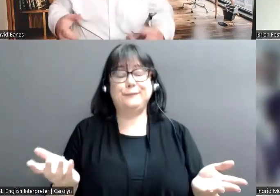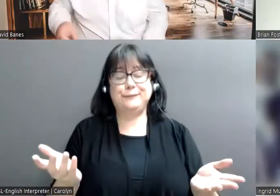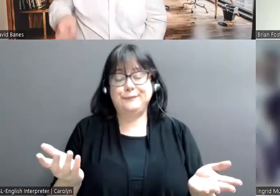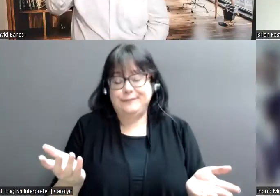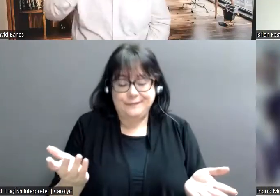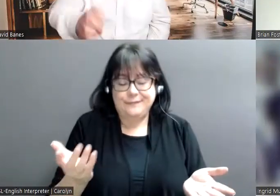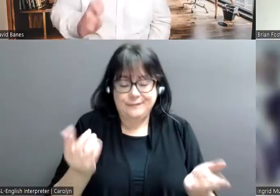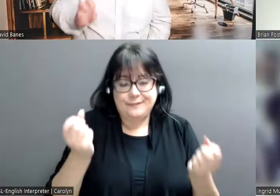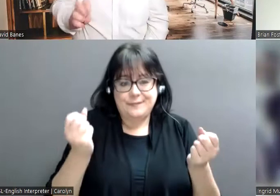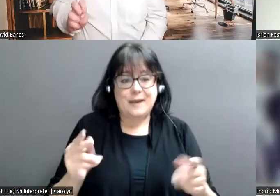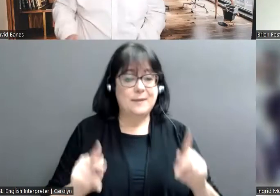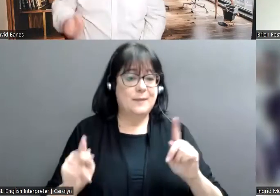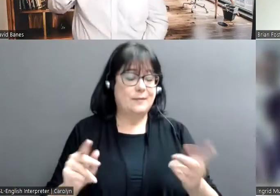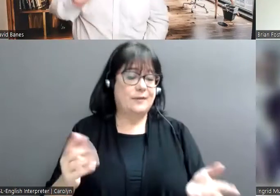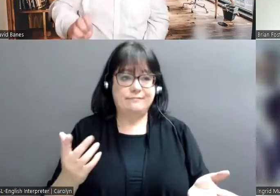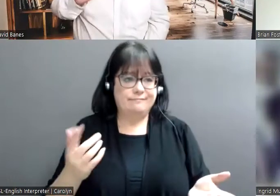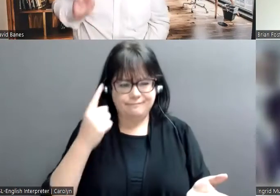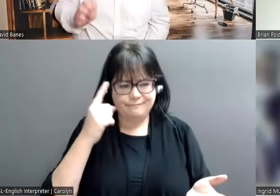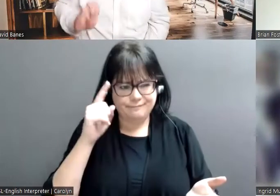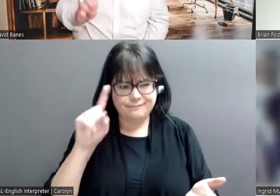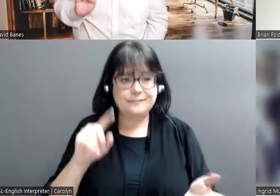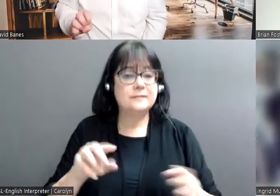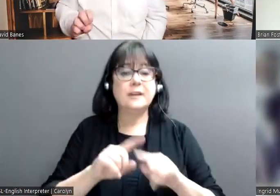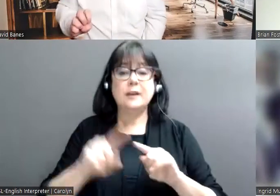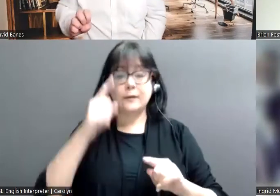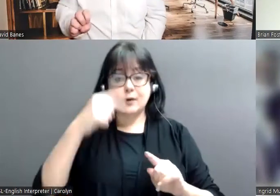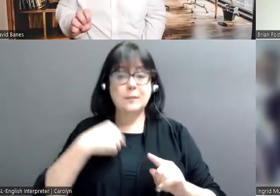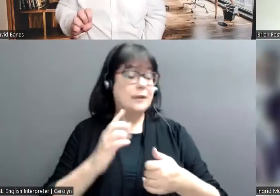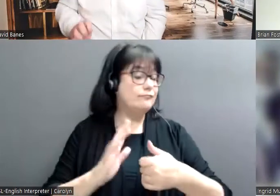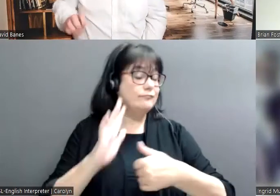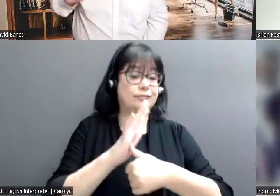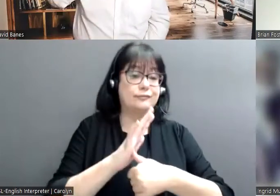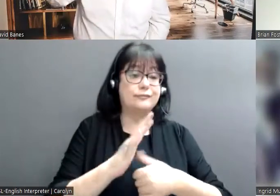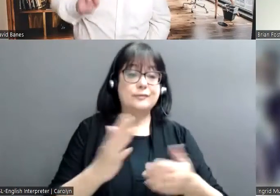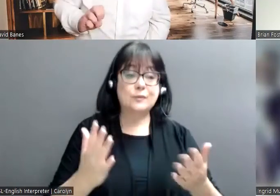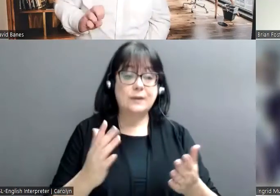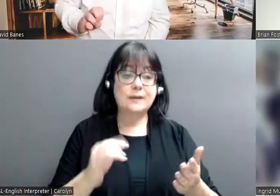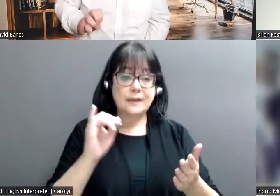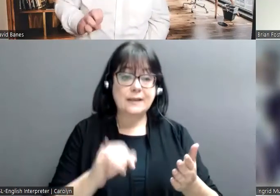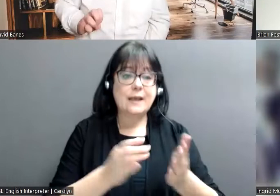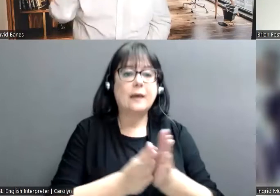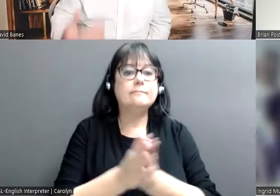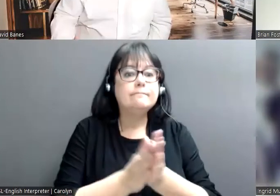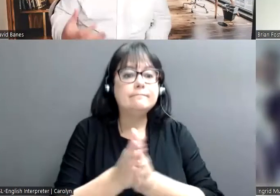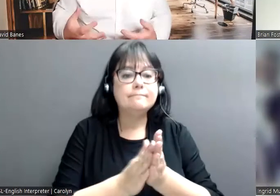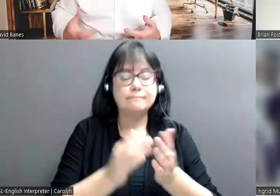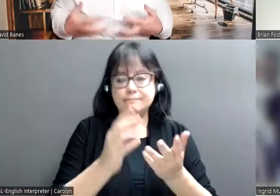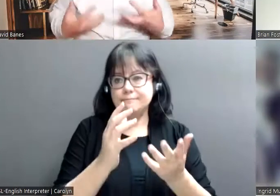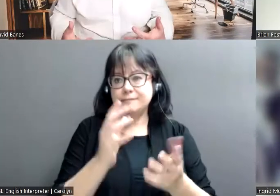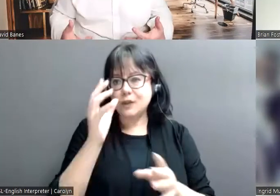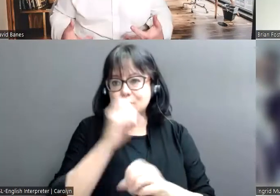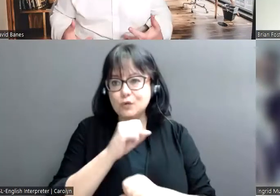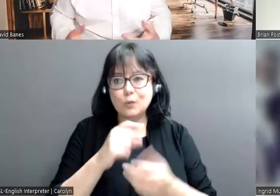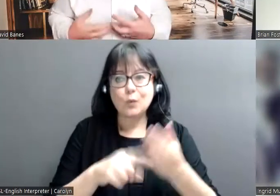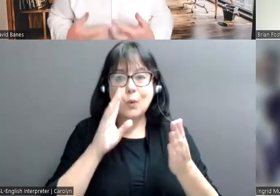mean? But at the heart of that for me is the principle of anticipation. Actually thinking we are going to, at